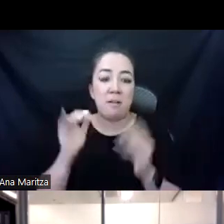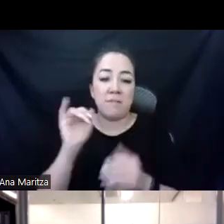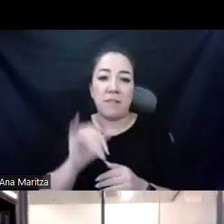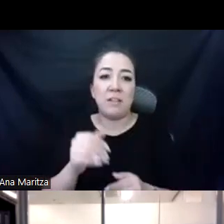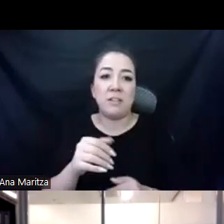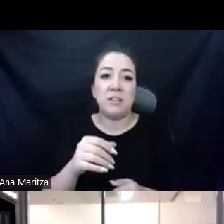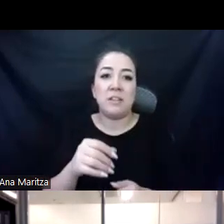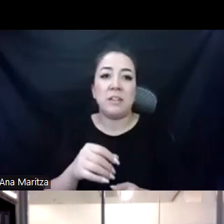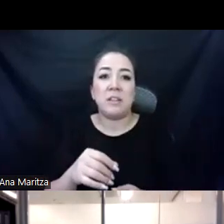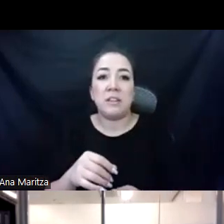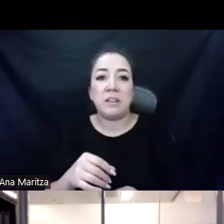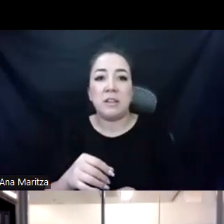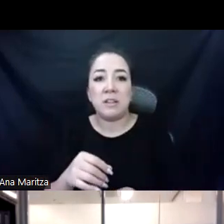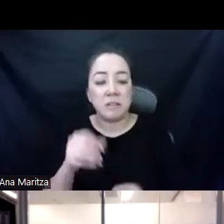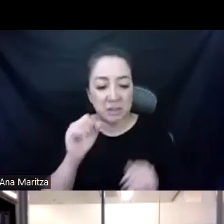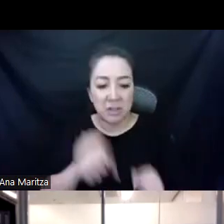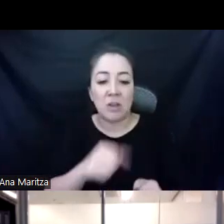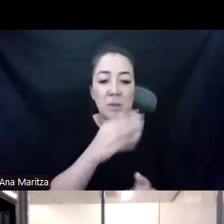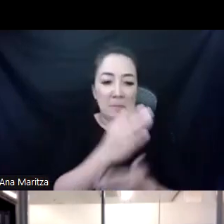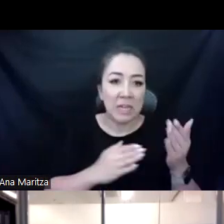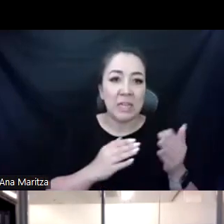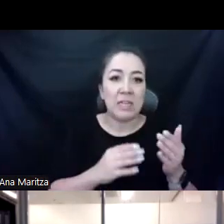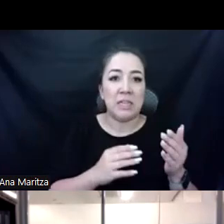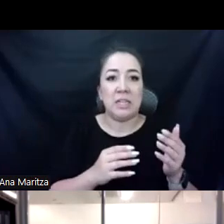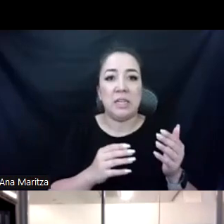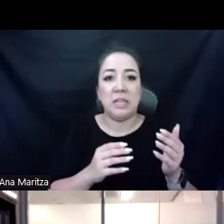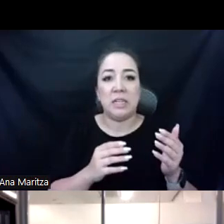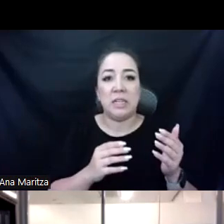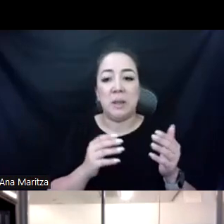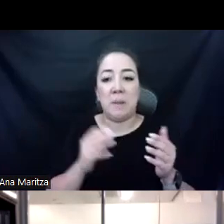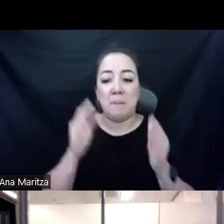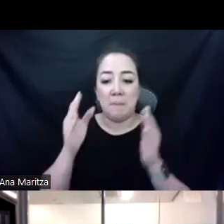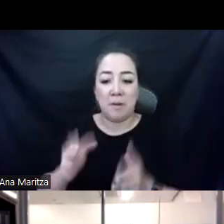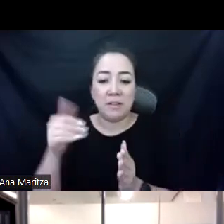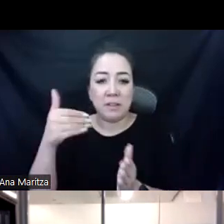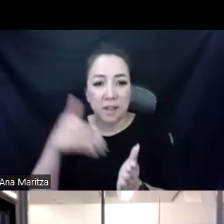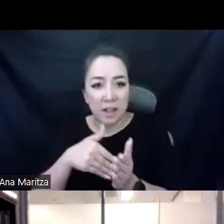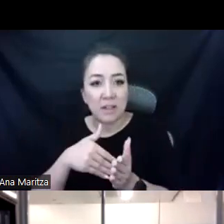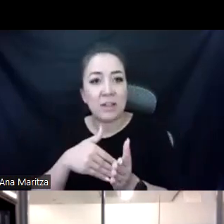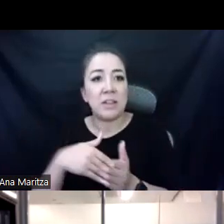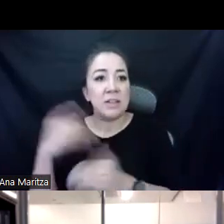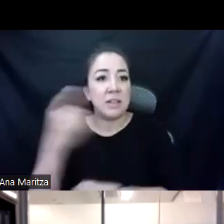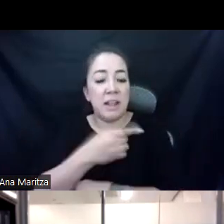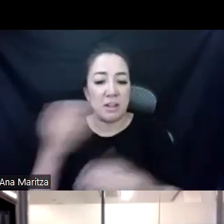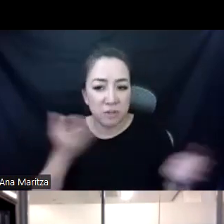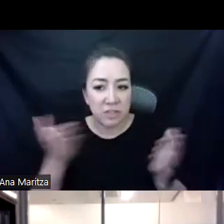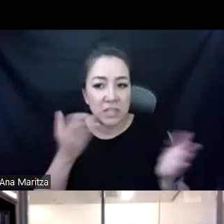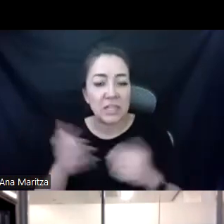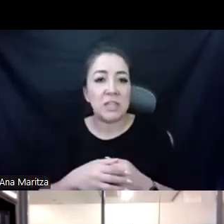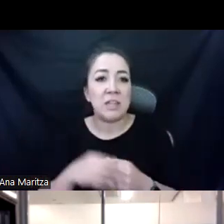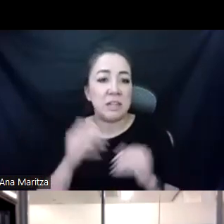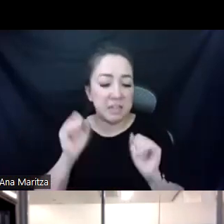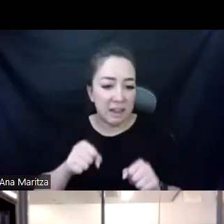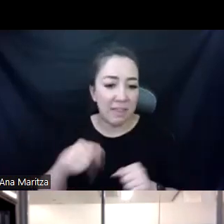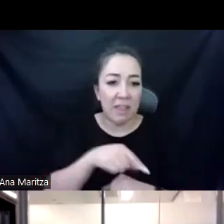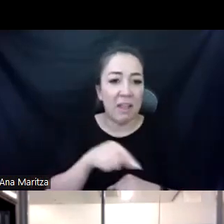say, you know, could a piece of the person-centered adult day services, could they